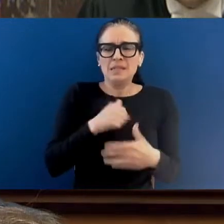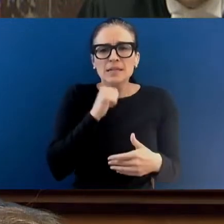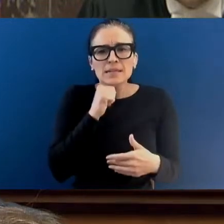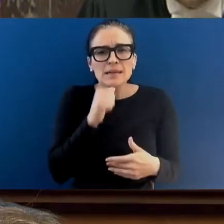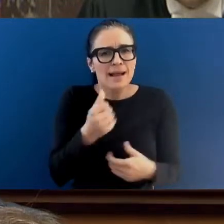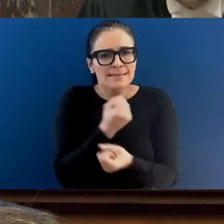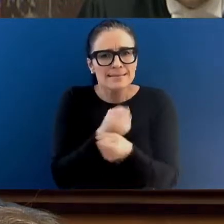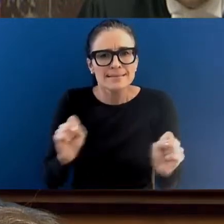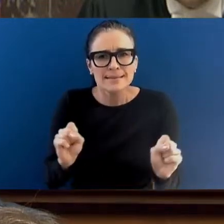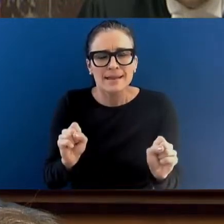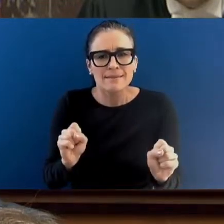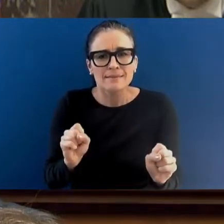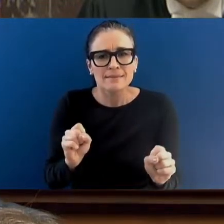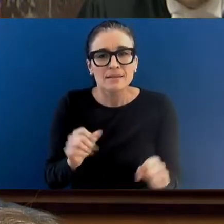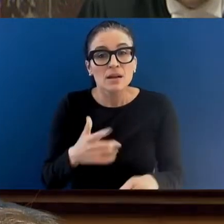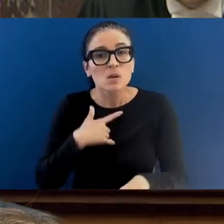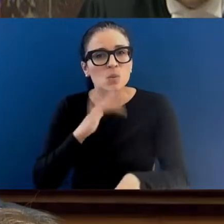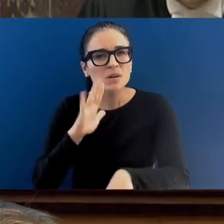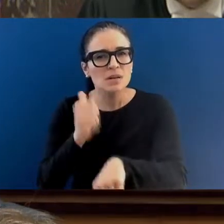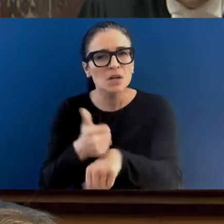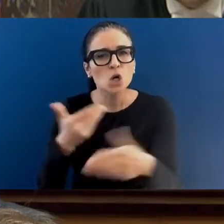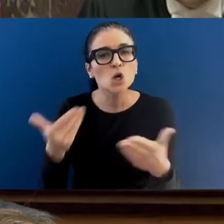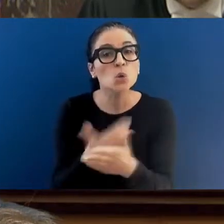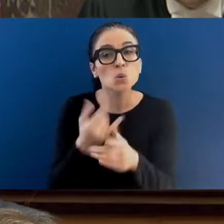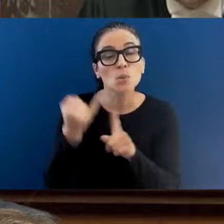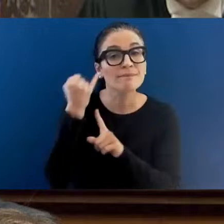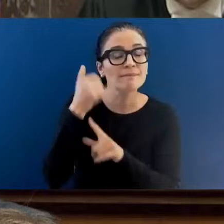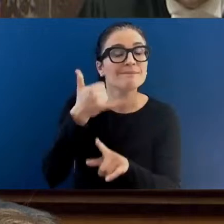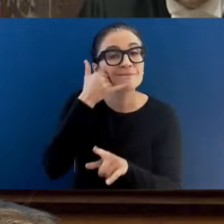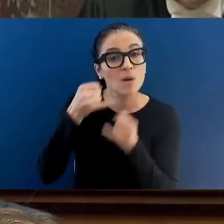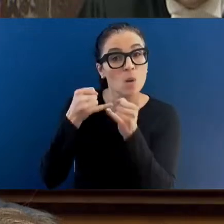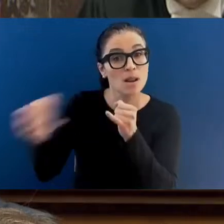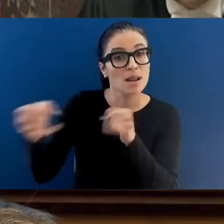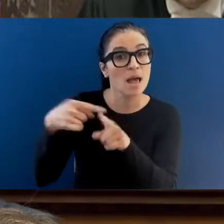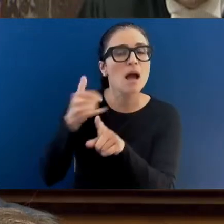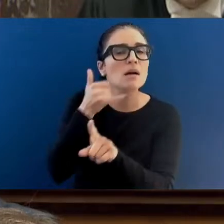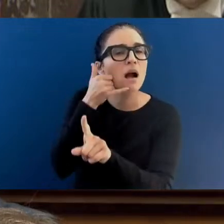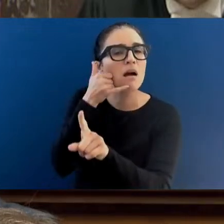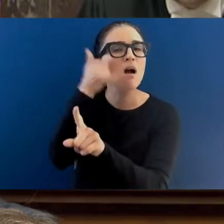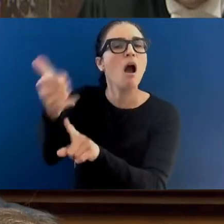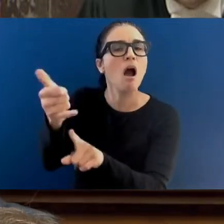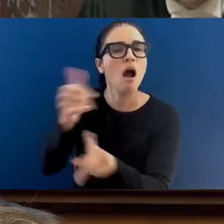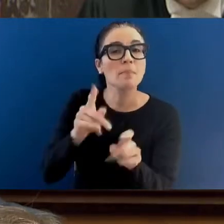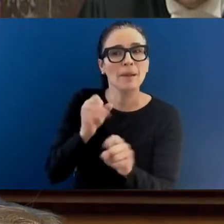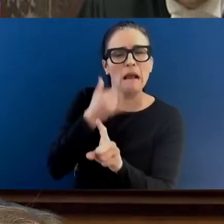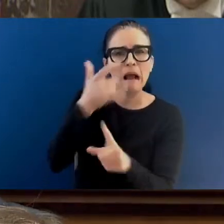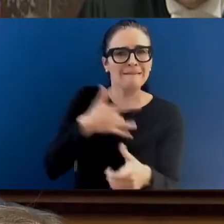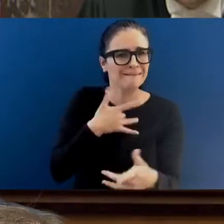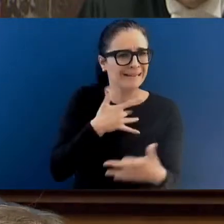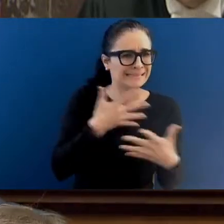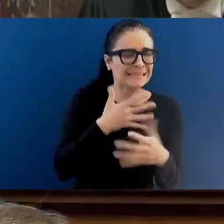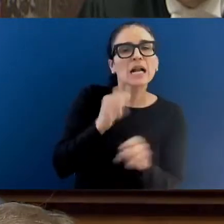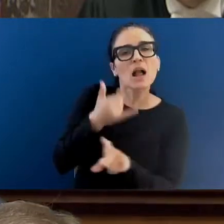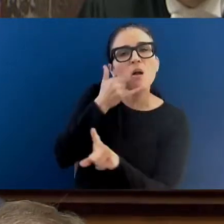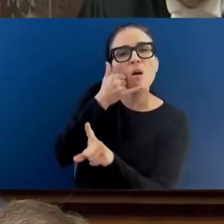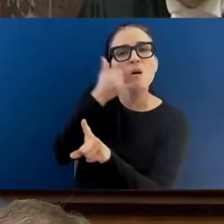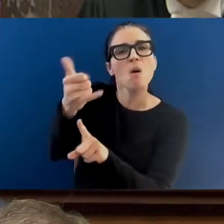to report hate and get the support that they need. Meeting directly with communities has led us to